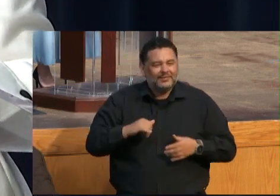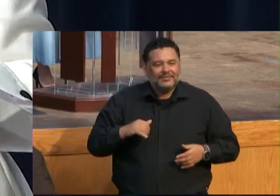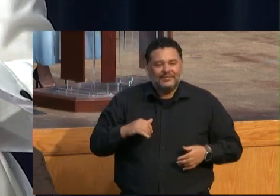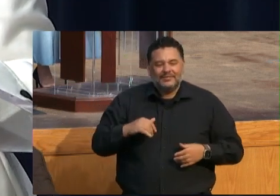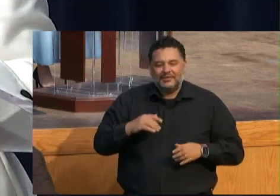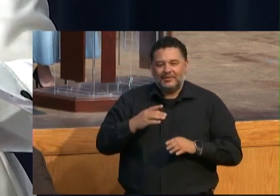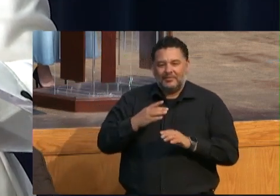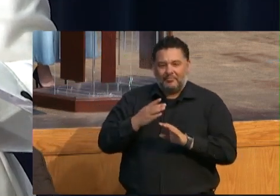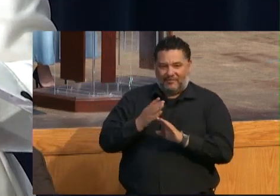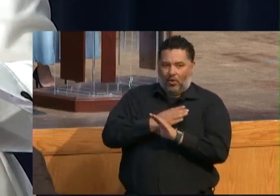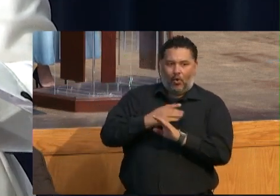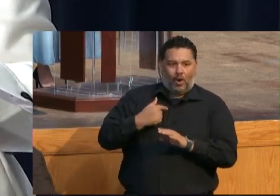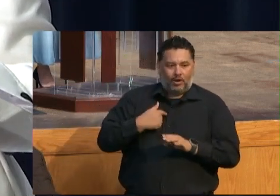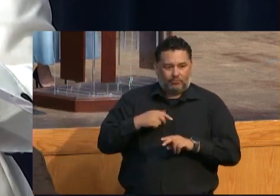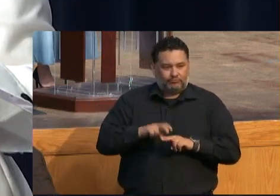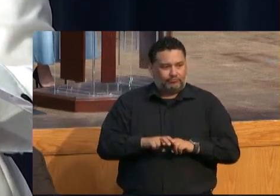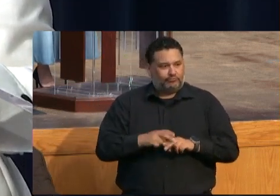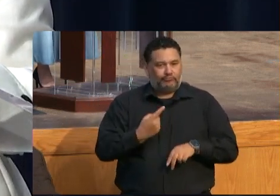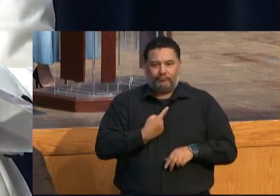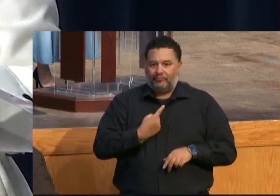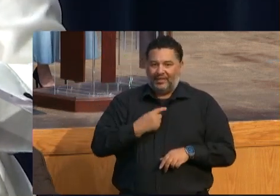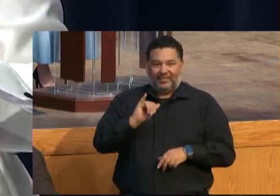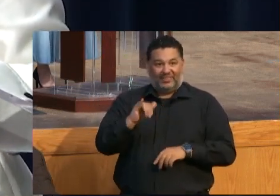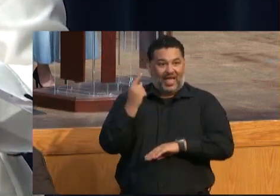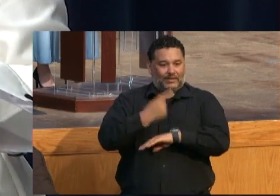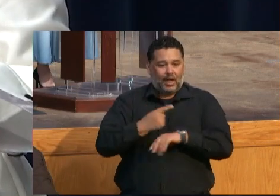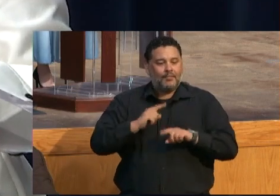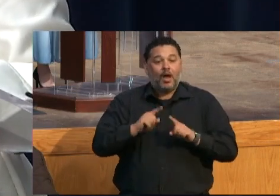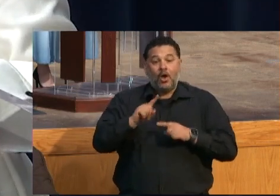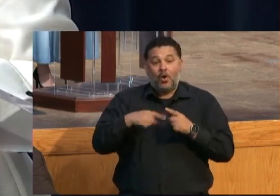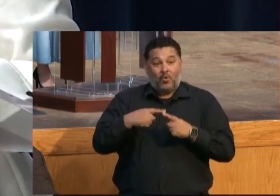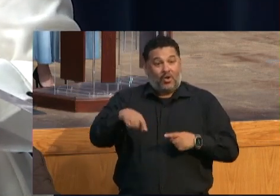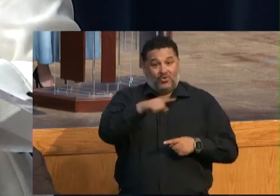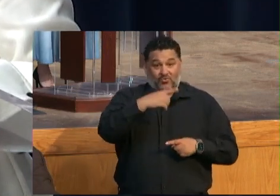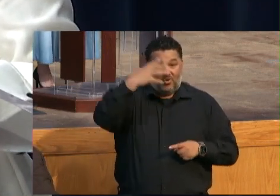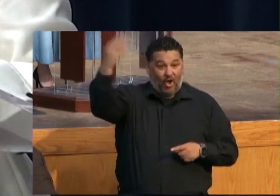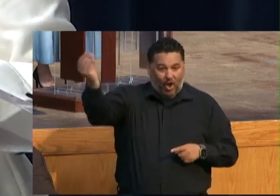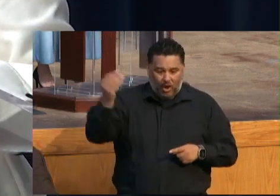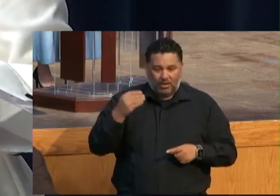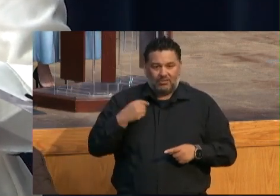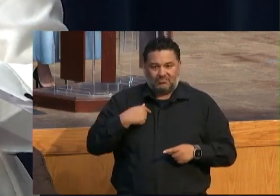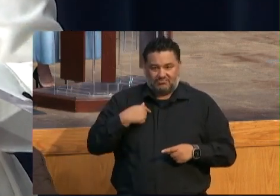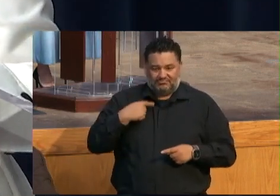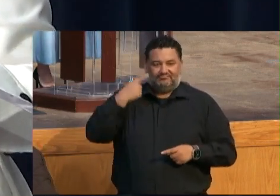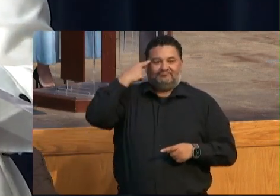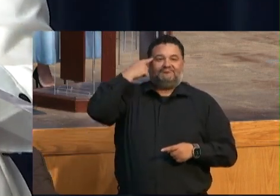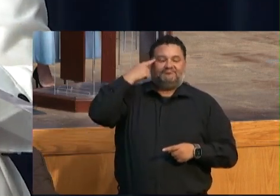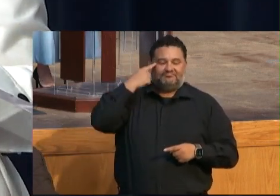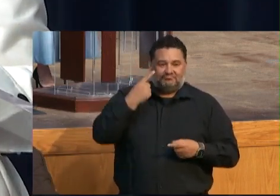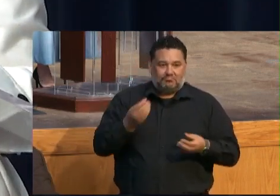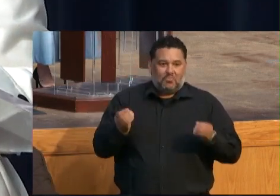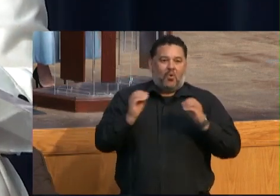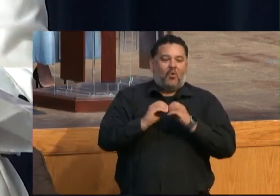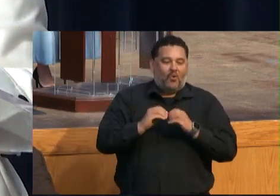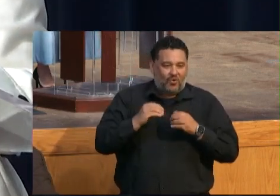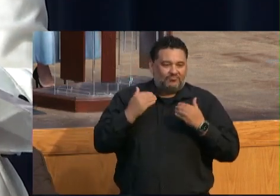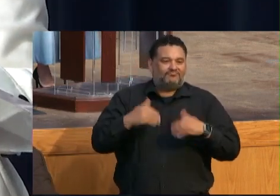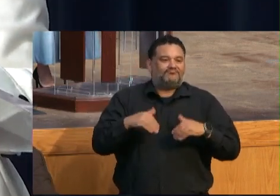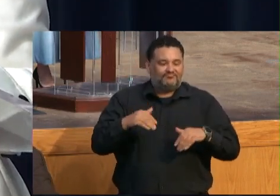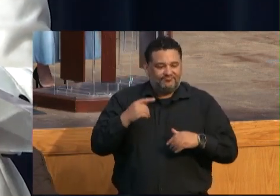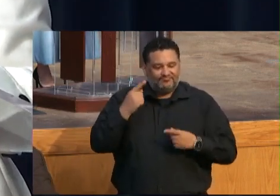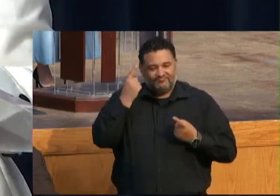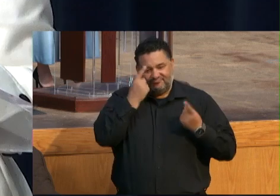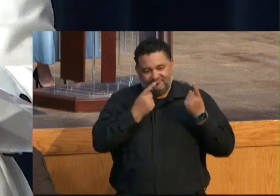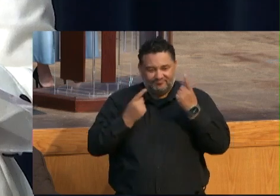that day. But when you're gone, it reminds me of that a little more. So if you ever doubt